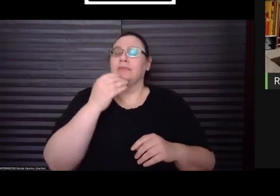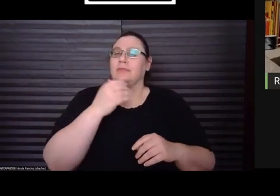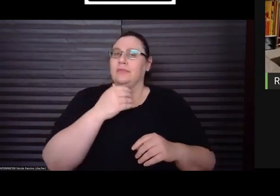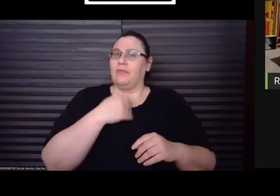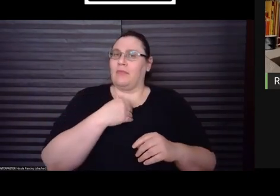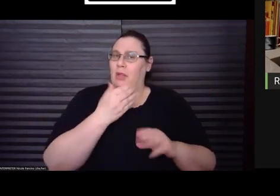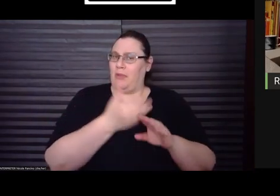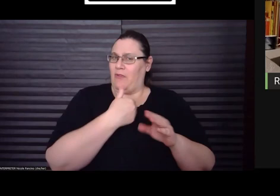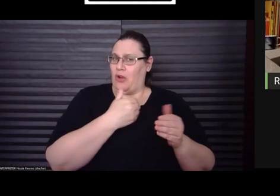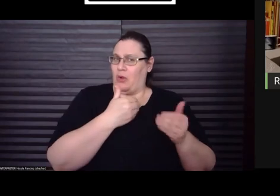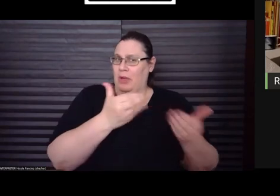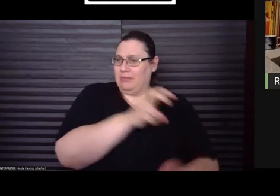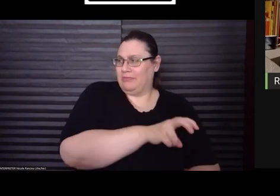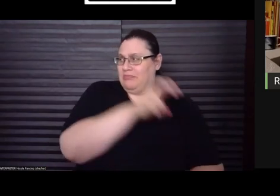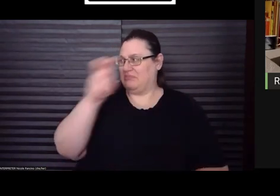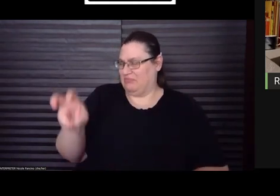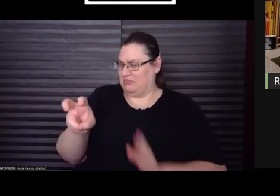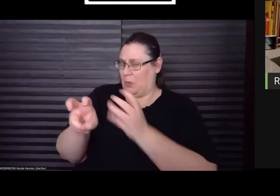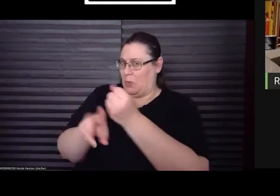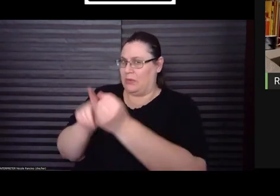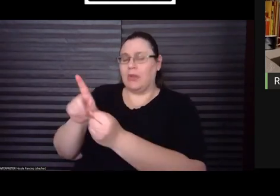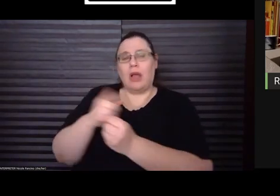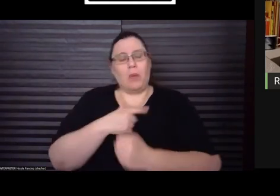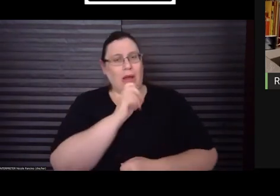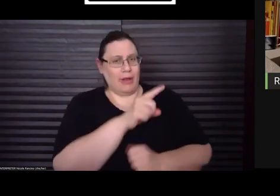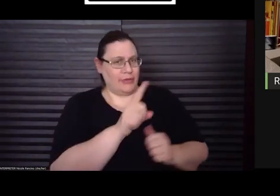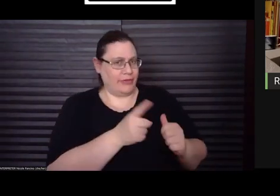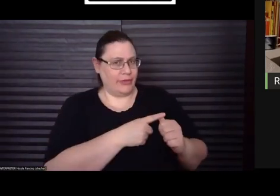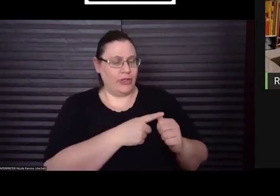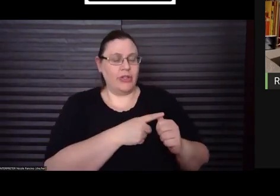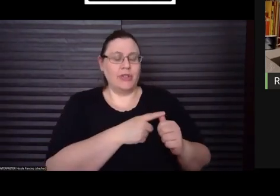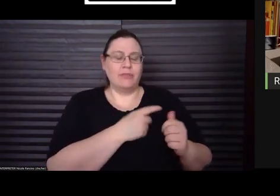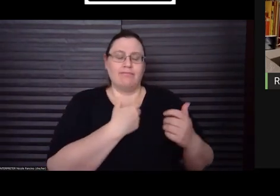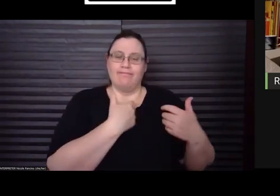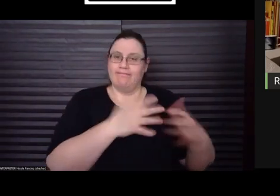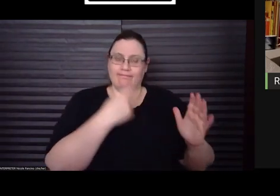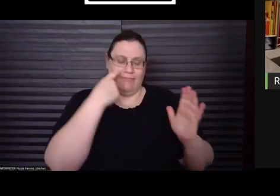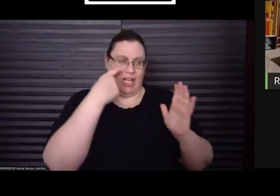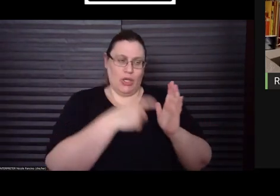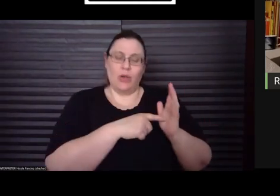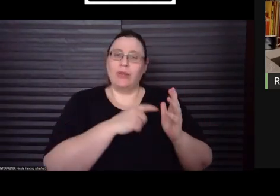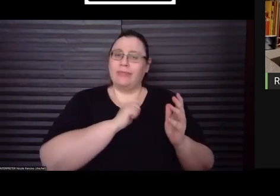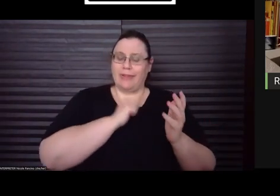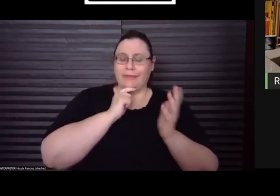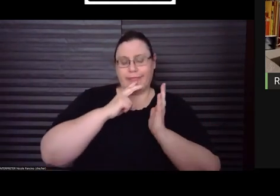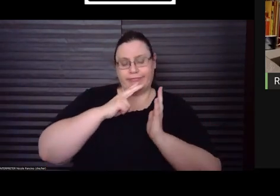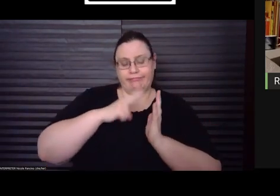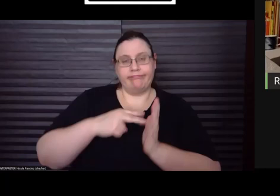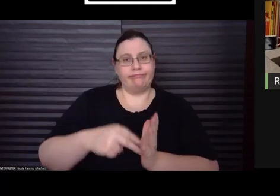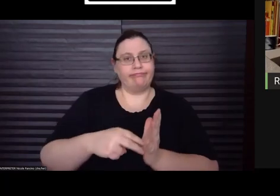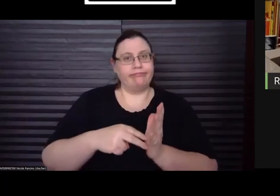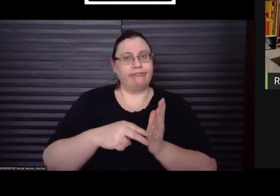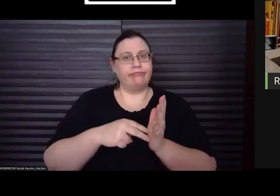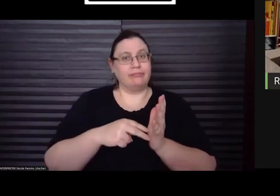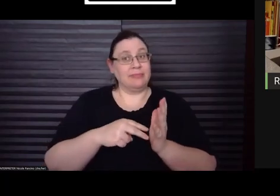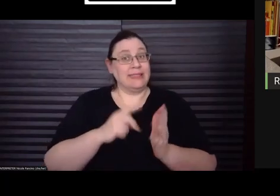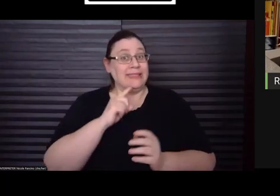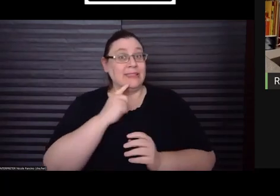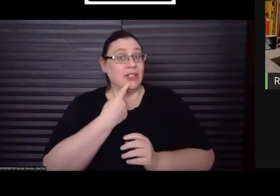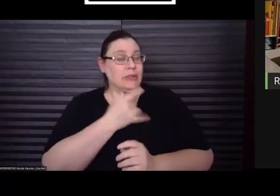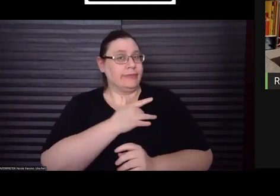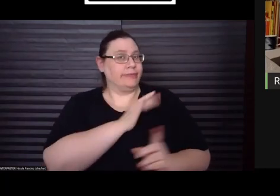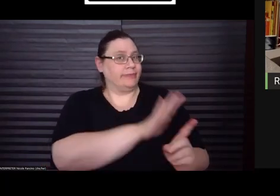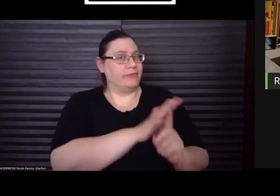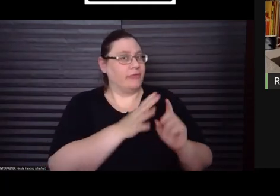I wanted to ask a question before we move on to Ruth and her reading that I couldn't help but notice when reading this one that despite the